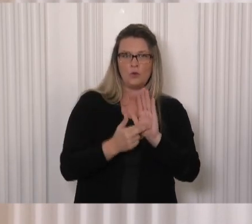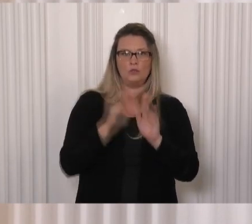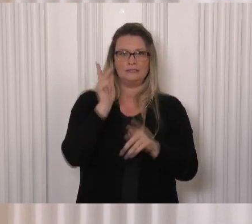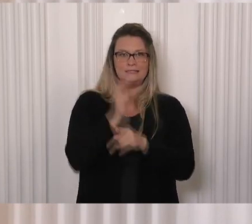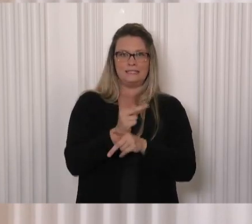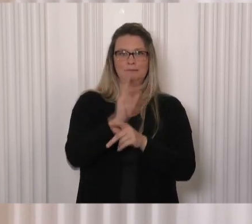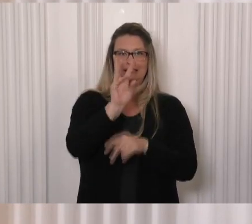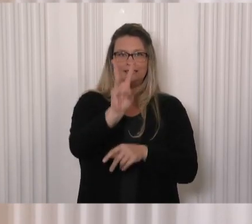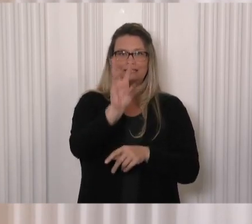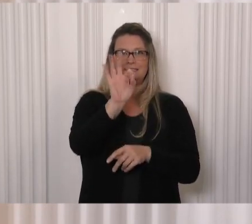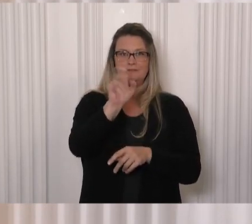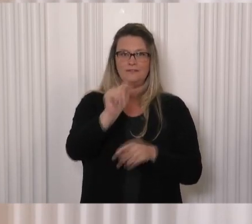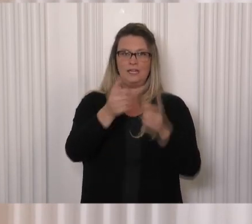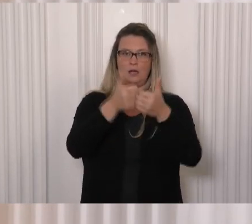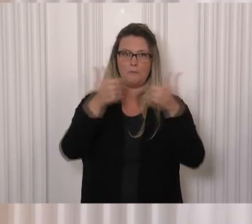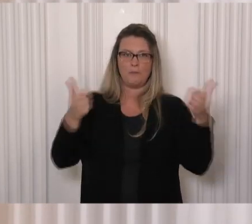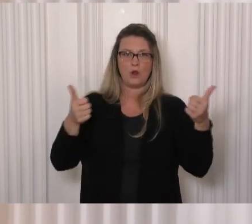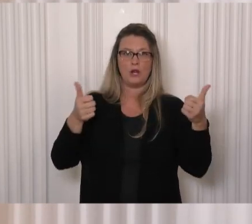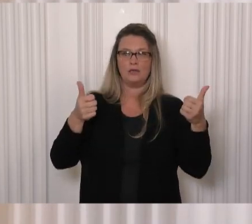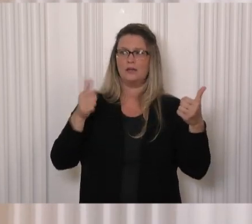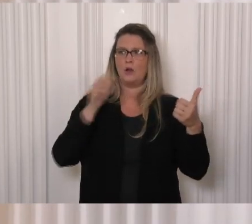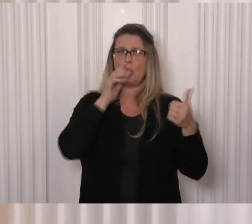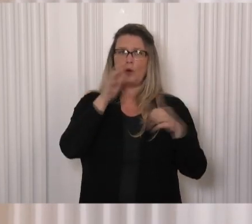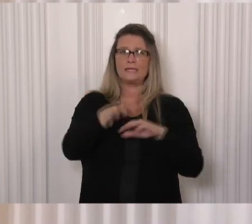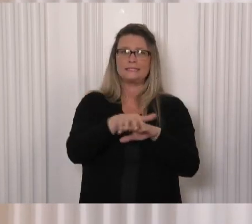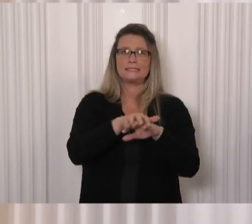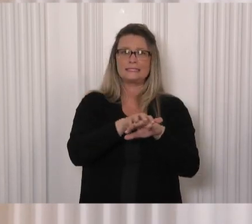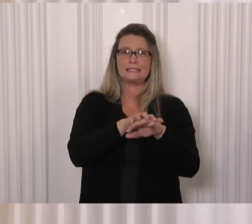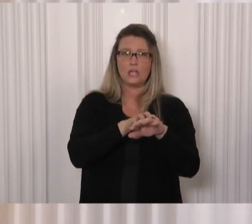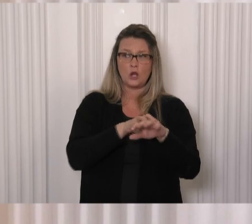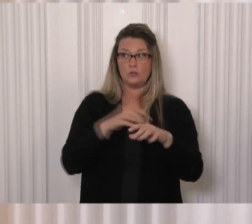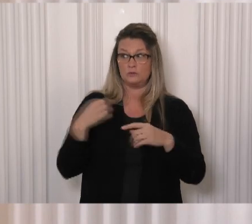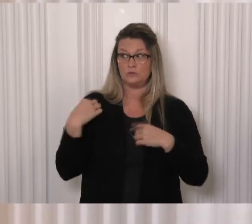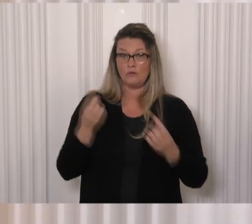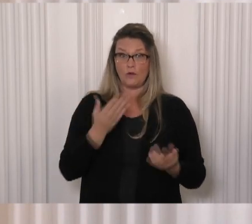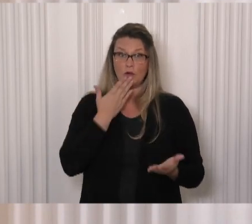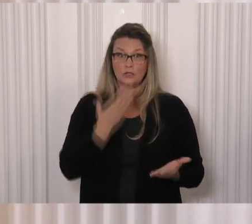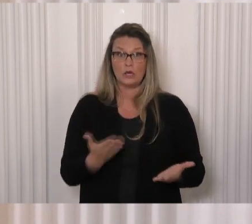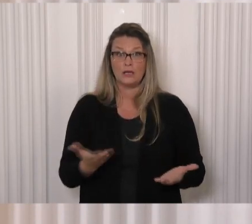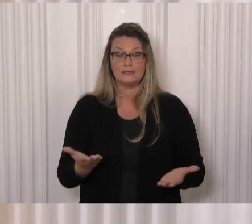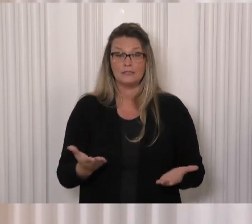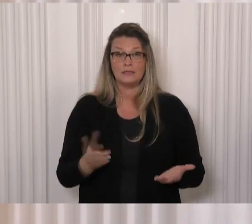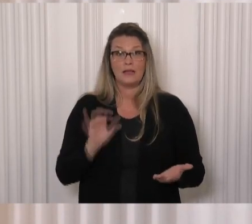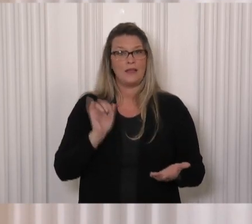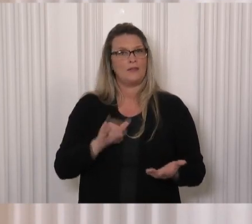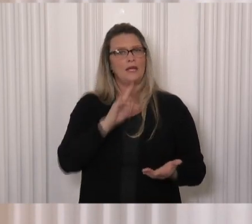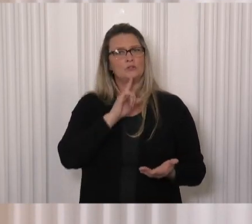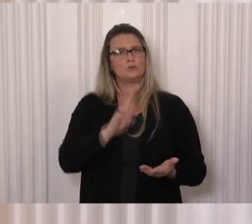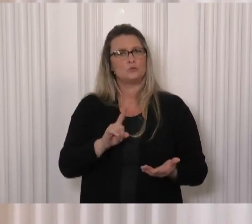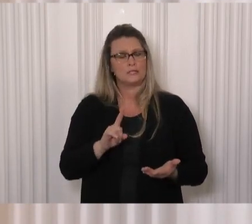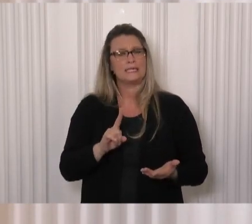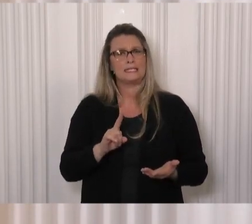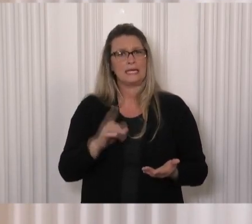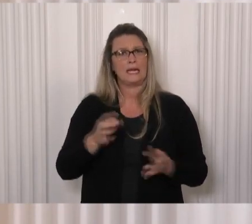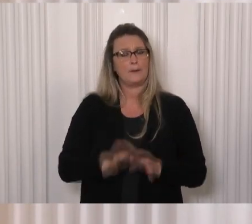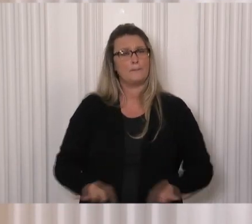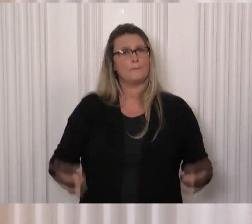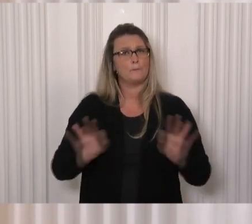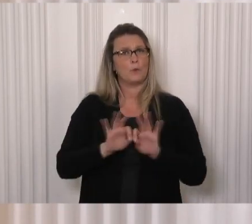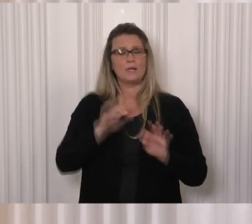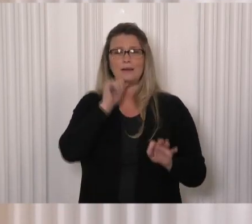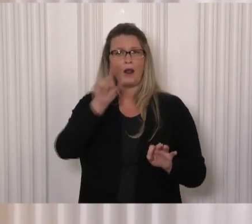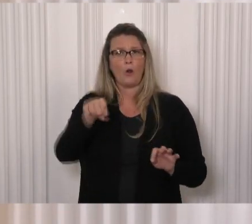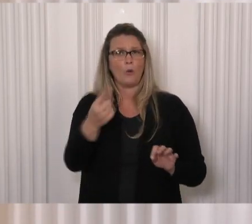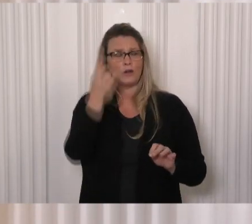the rate of spread slow in our state, which so far so good. And this is really an investment not just in today, but an